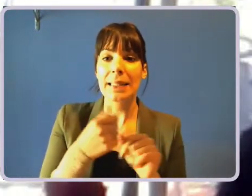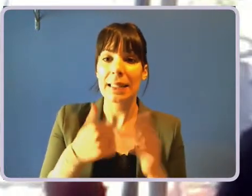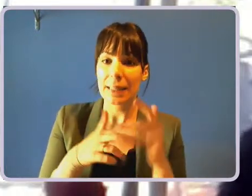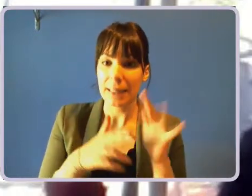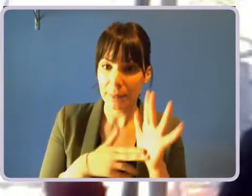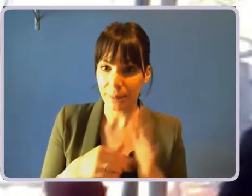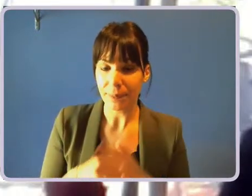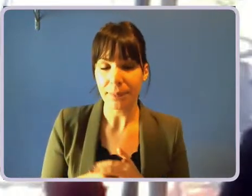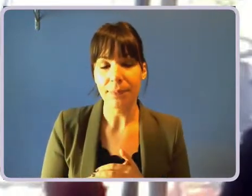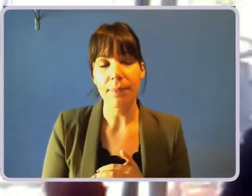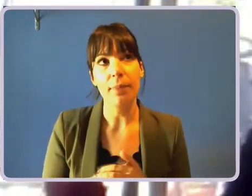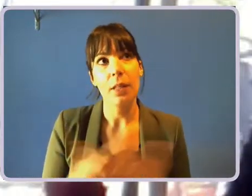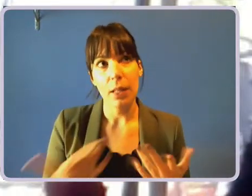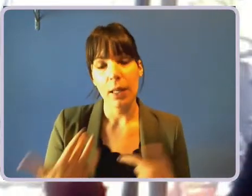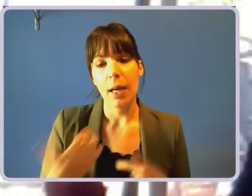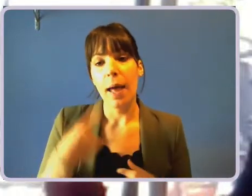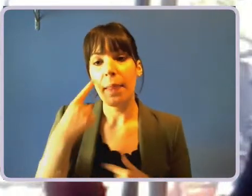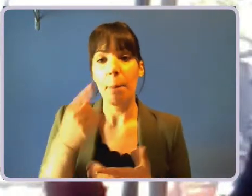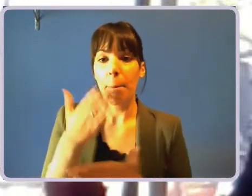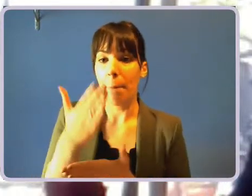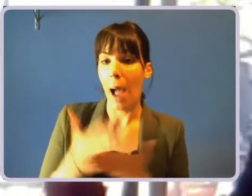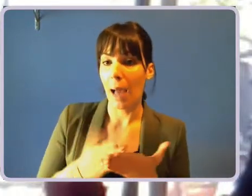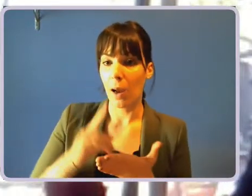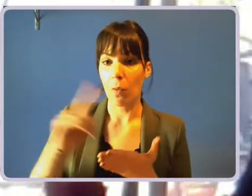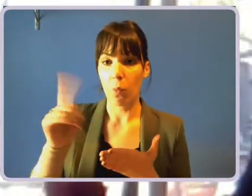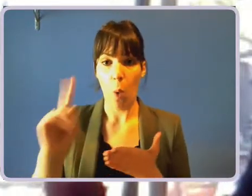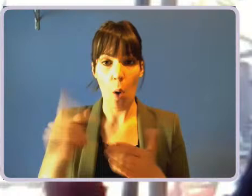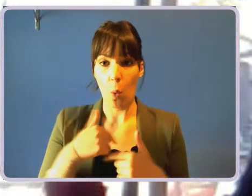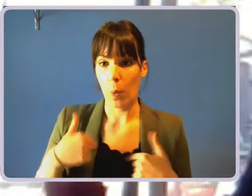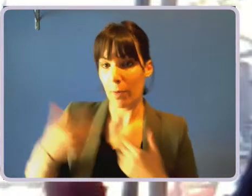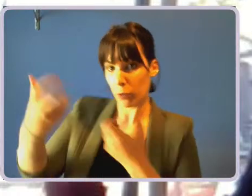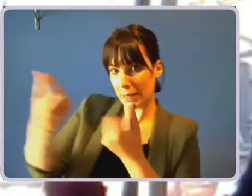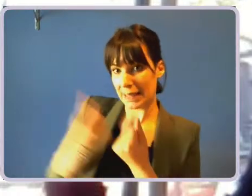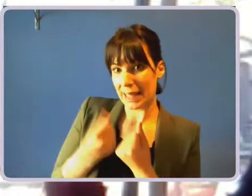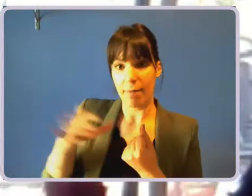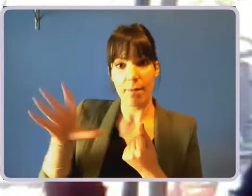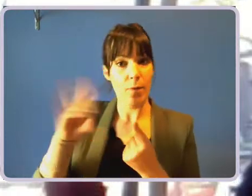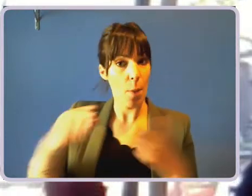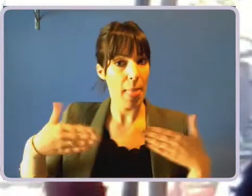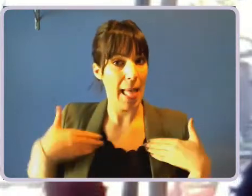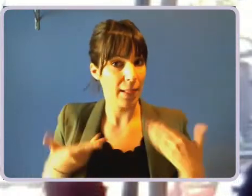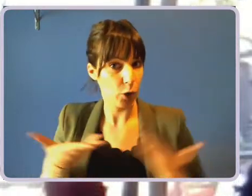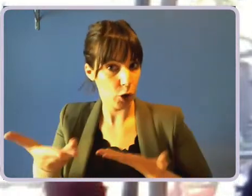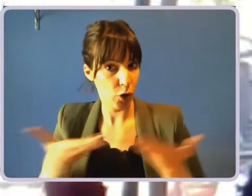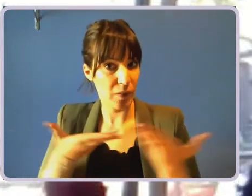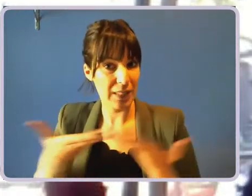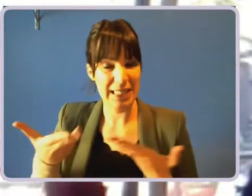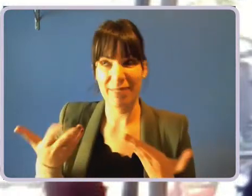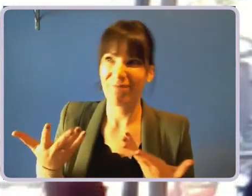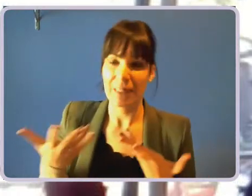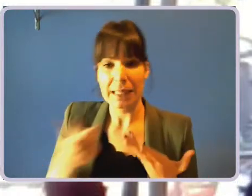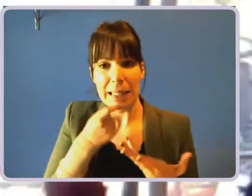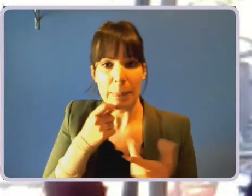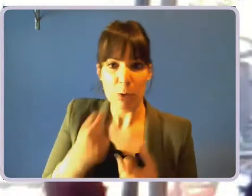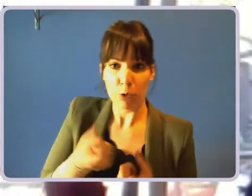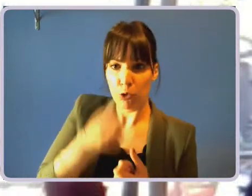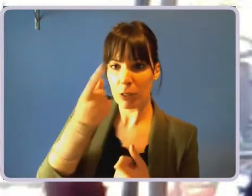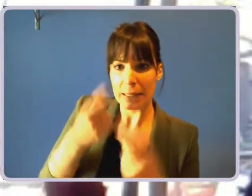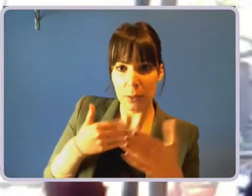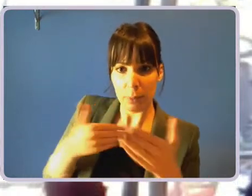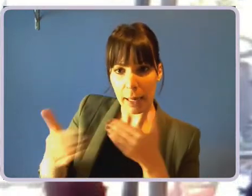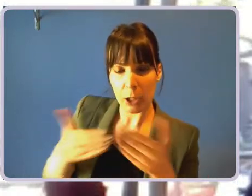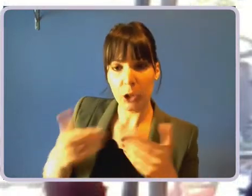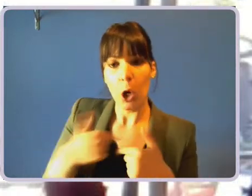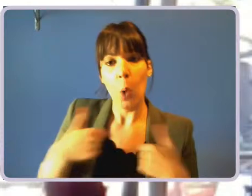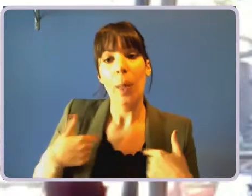part of what we get from the health service is tricky. We do get information about